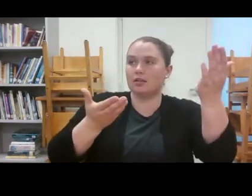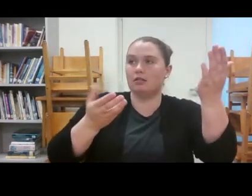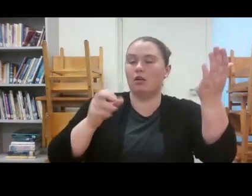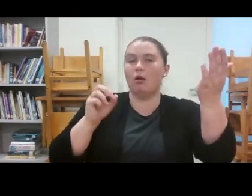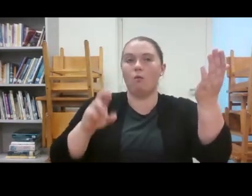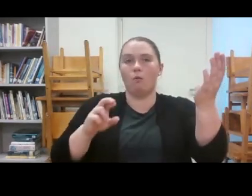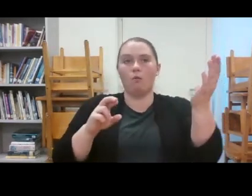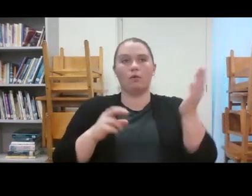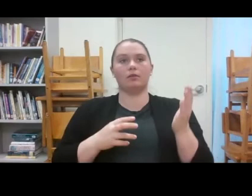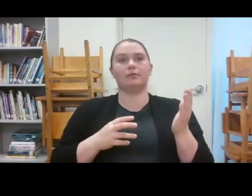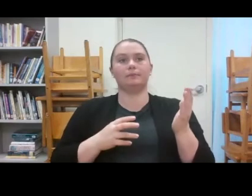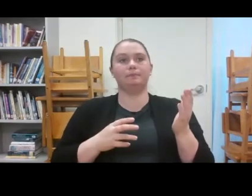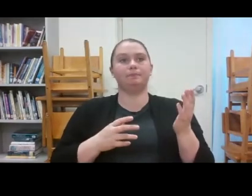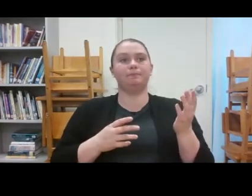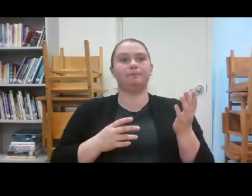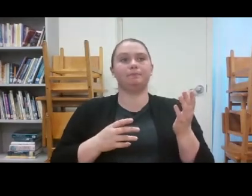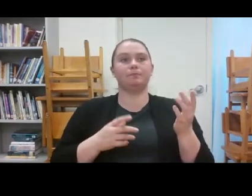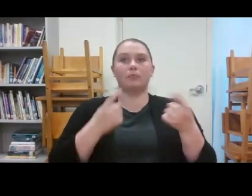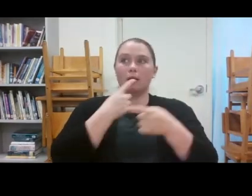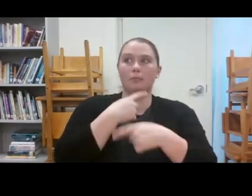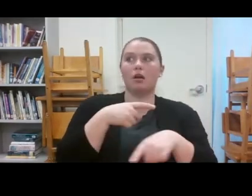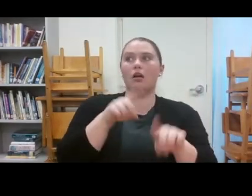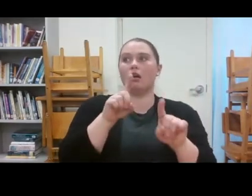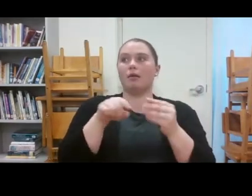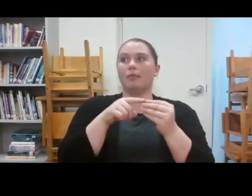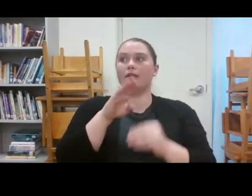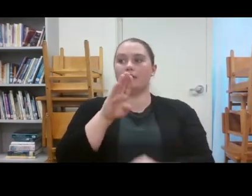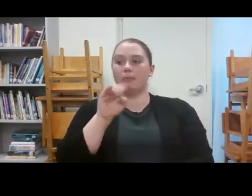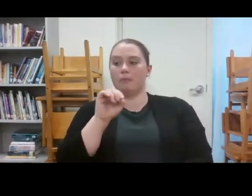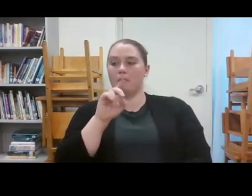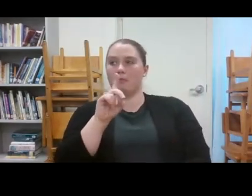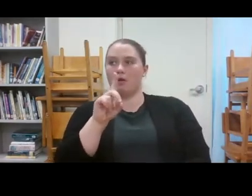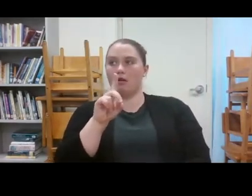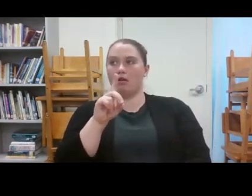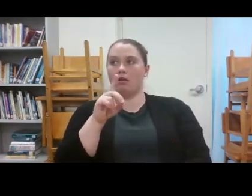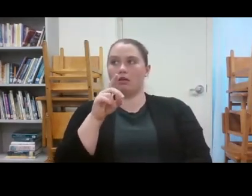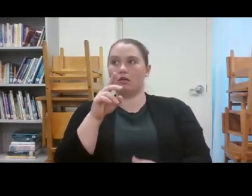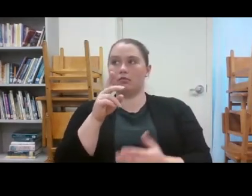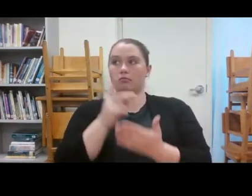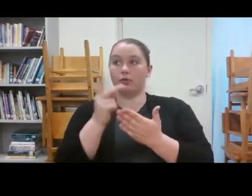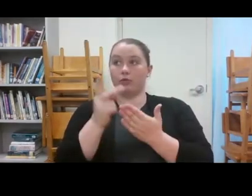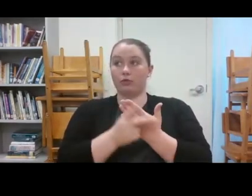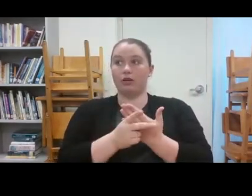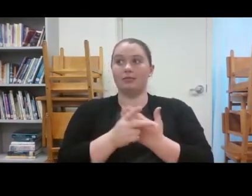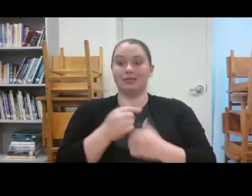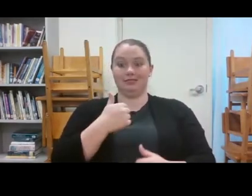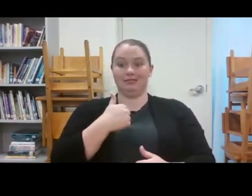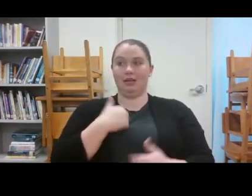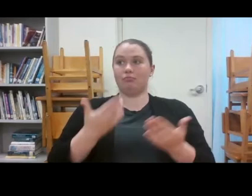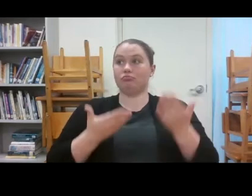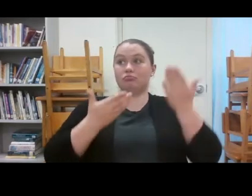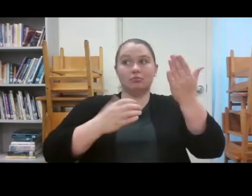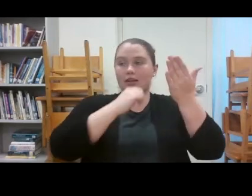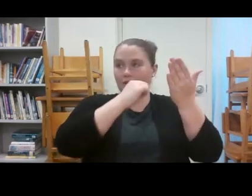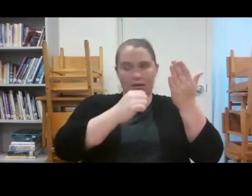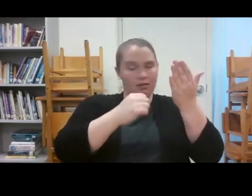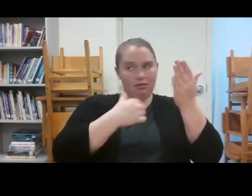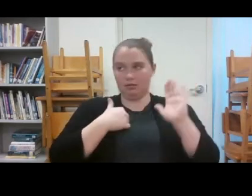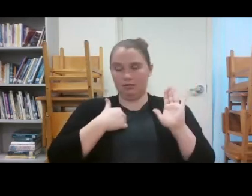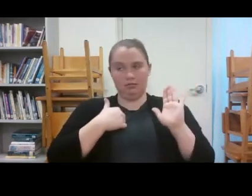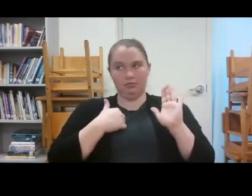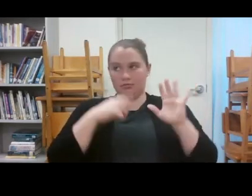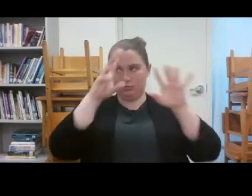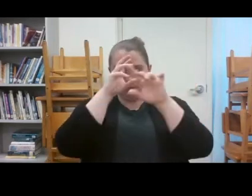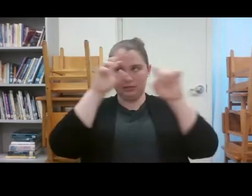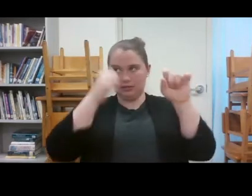or talking about the bond program, in my case, because I wouldn't be promoting it as the superintendent once it's called, but I